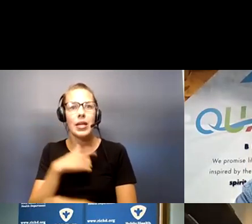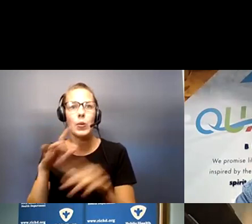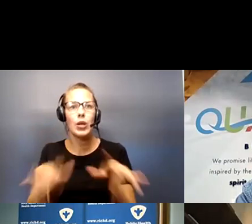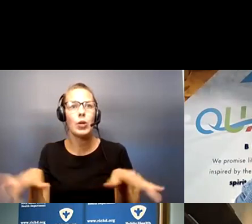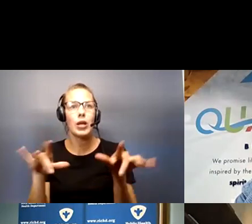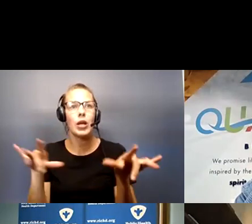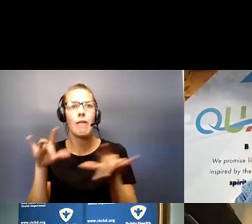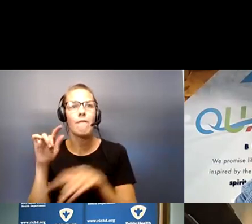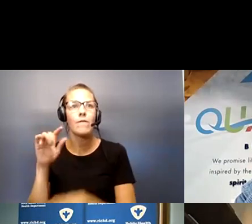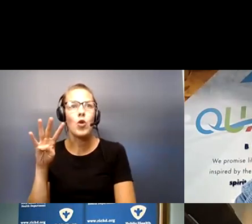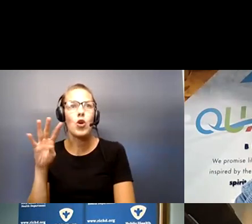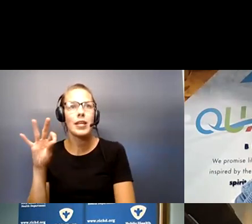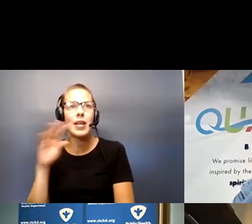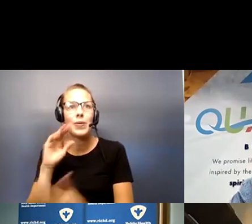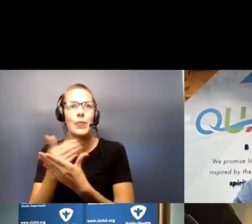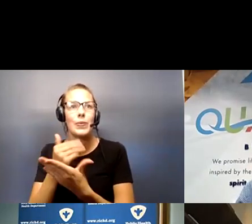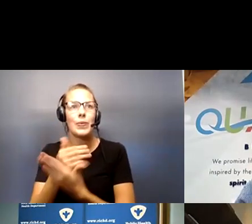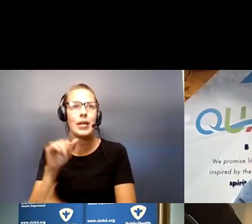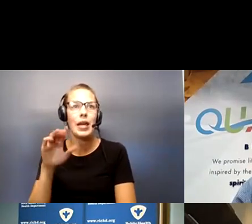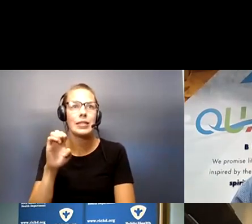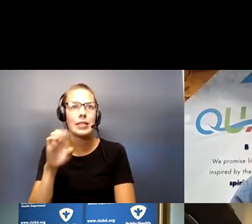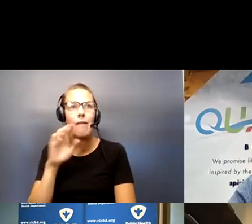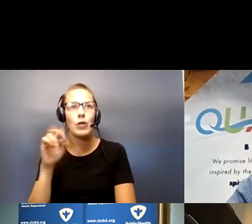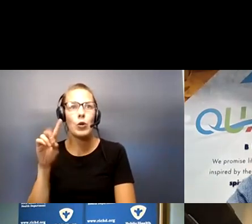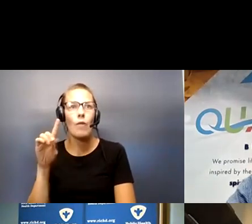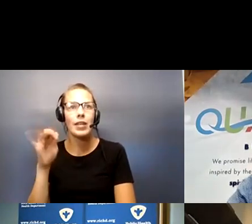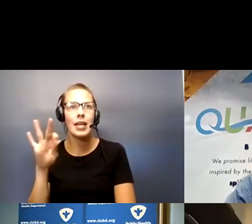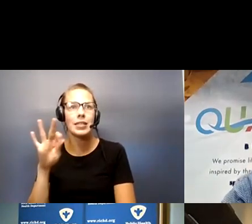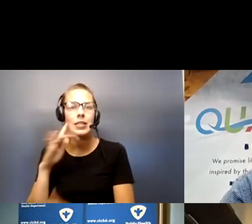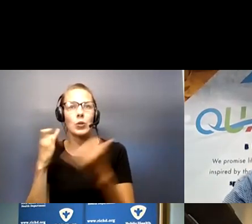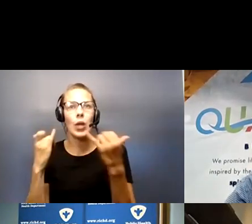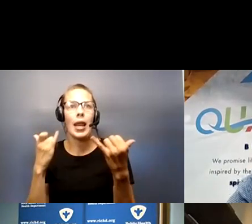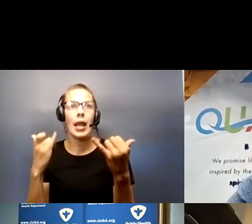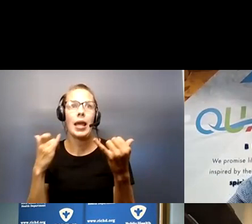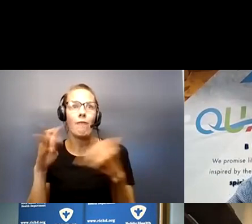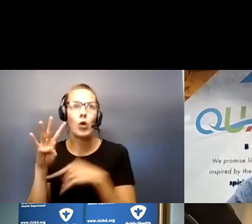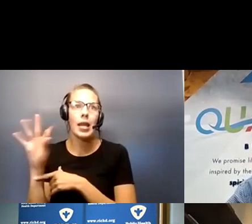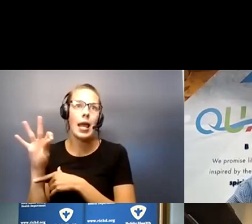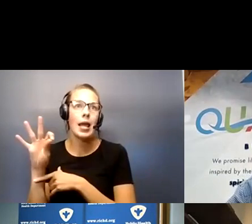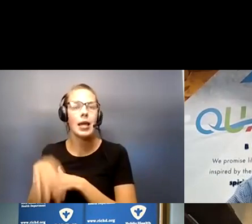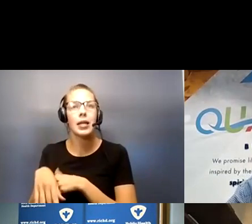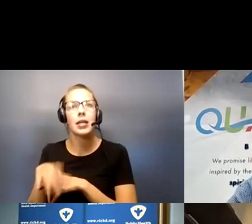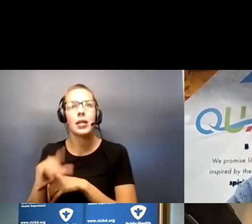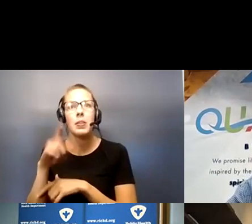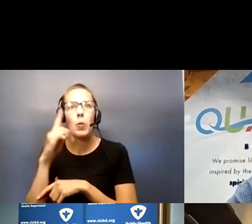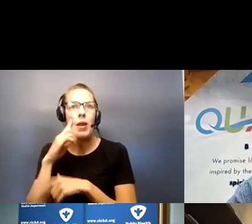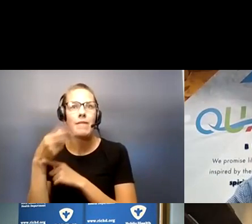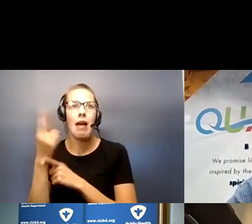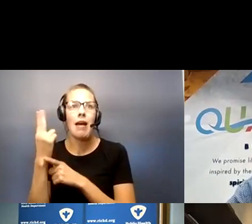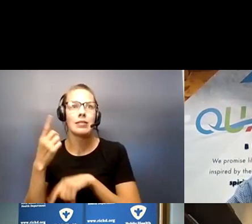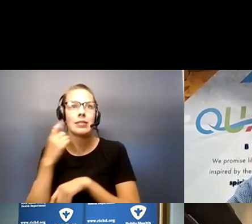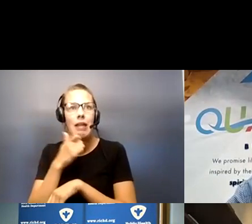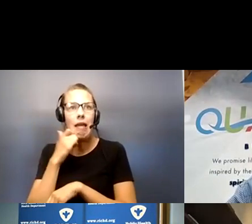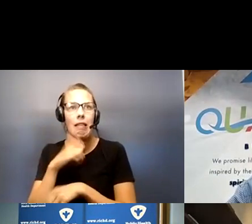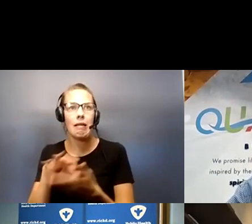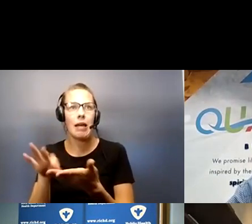reporting 49 new cases of COVID-19 today in Rock Island County, and this is one of our highest daily counts that